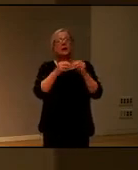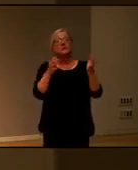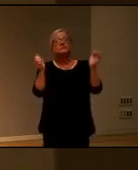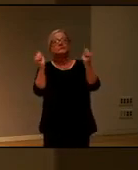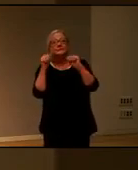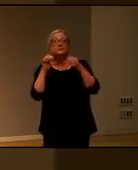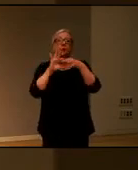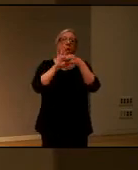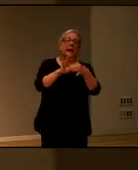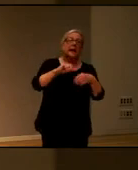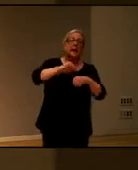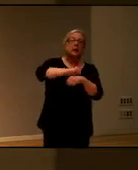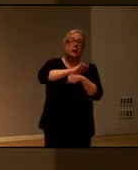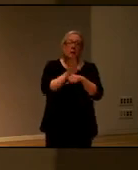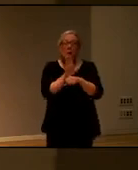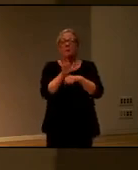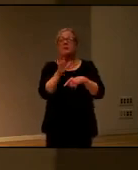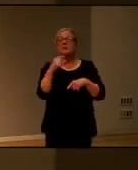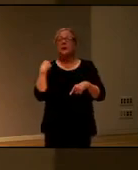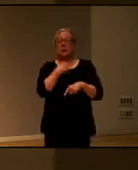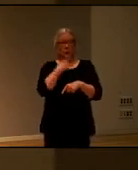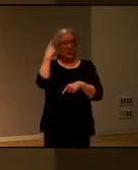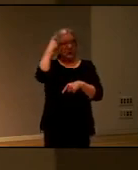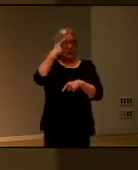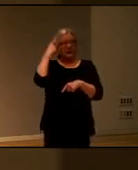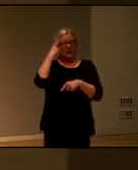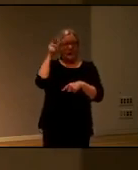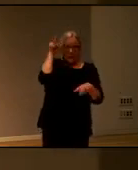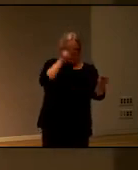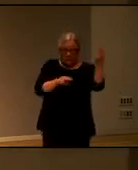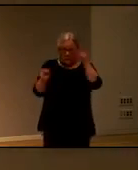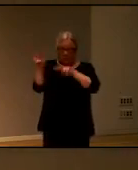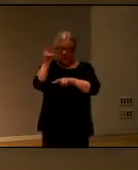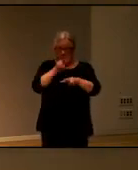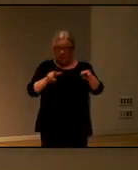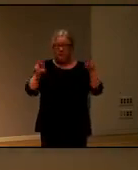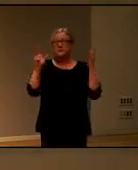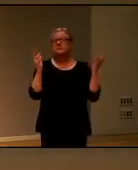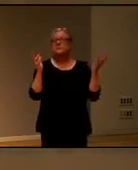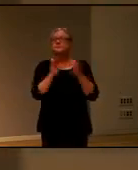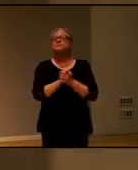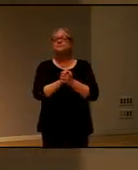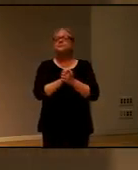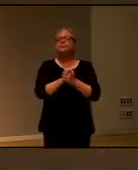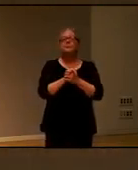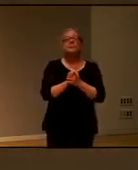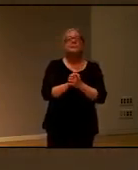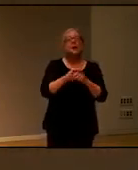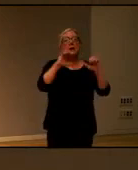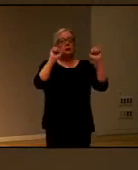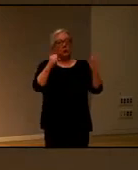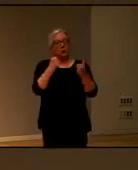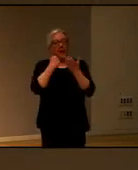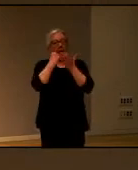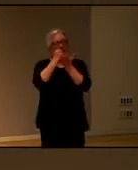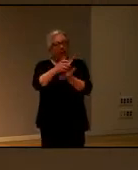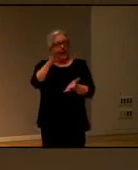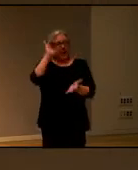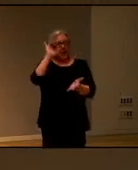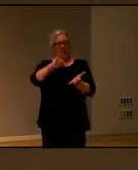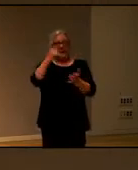about surveillance, and there's opportunities there to help leverage that same